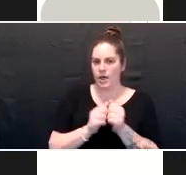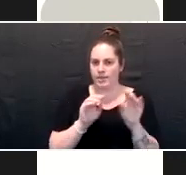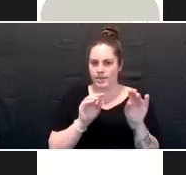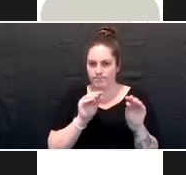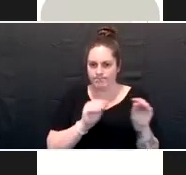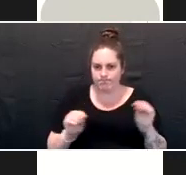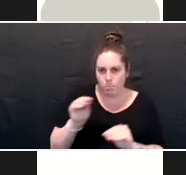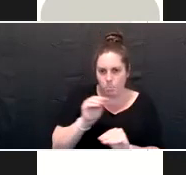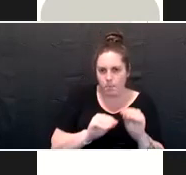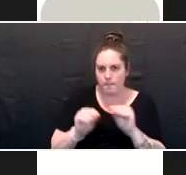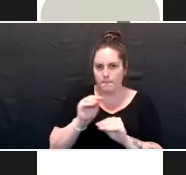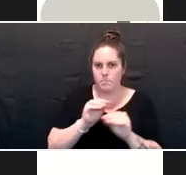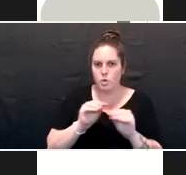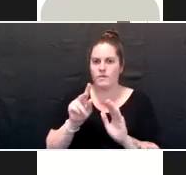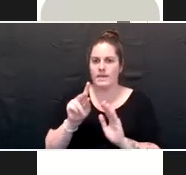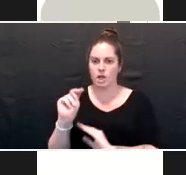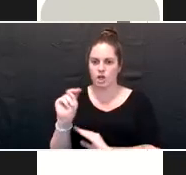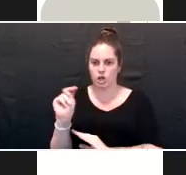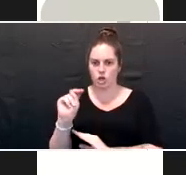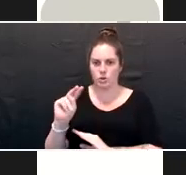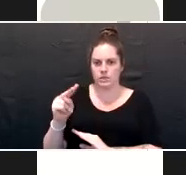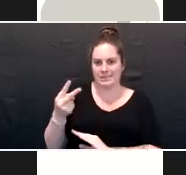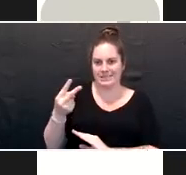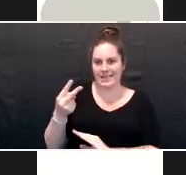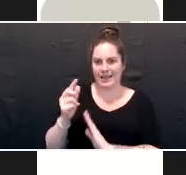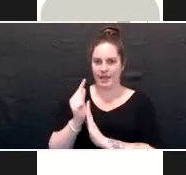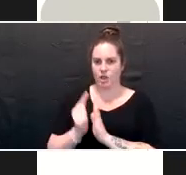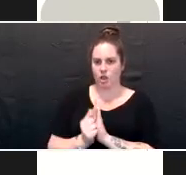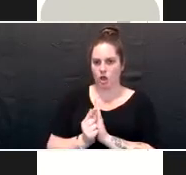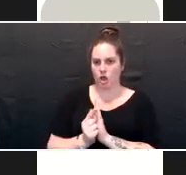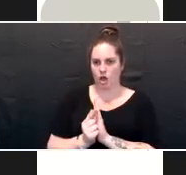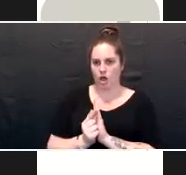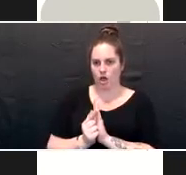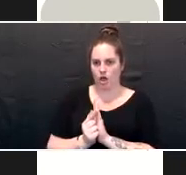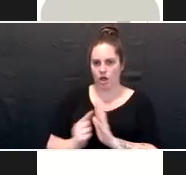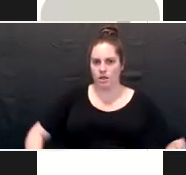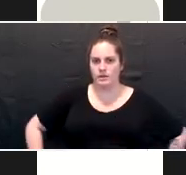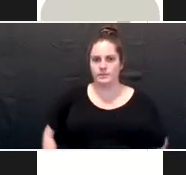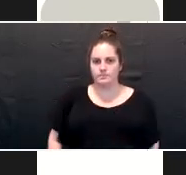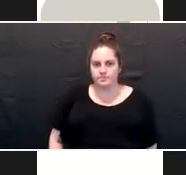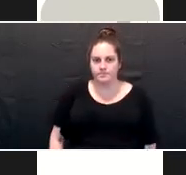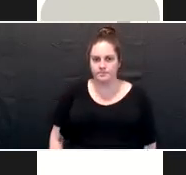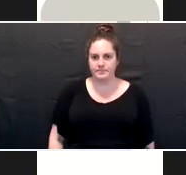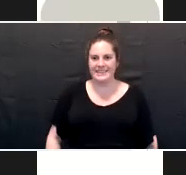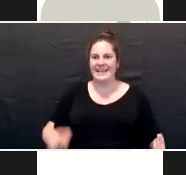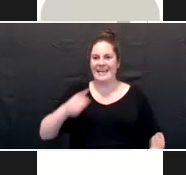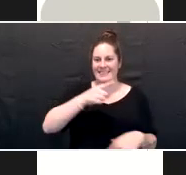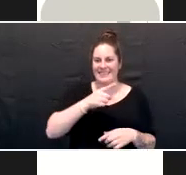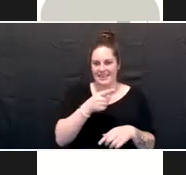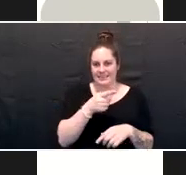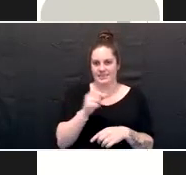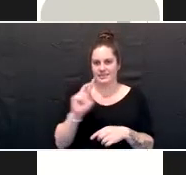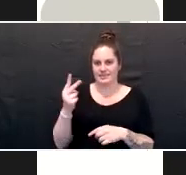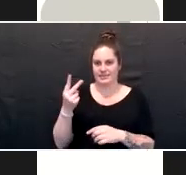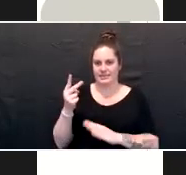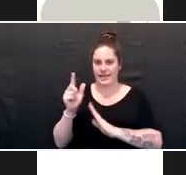rearranging the Newton's second law here, this version of Newton's second law. So if